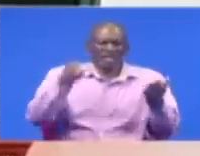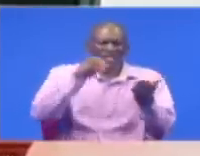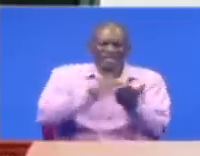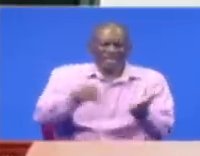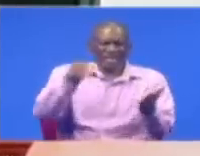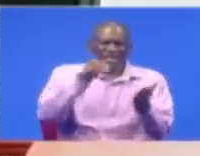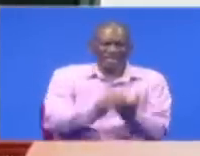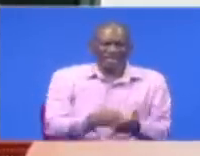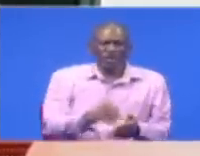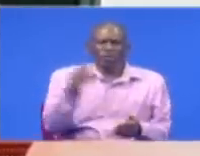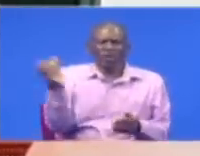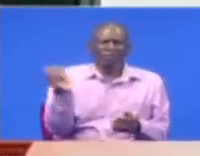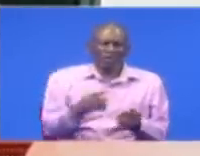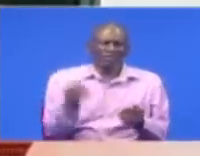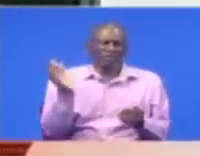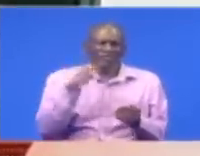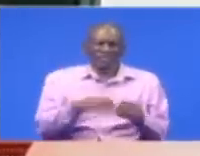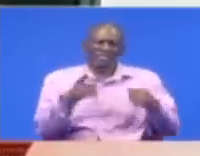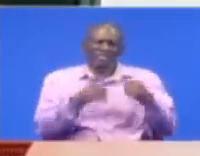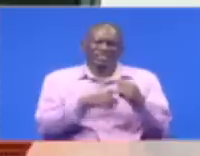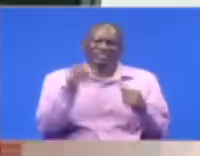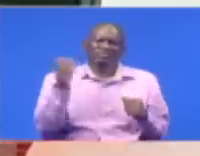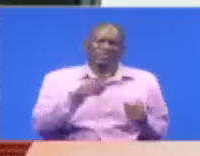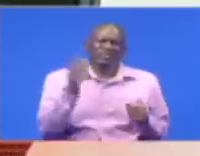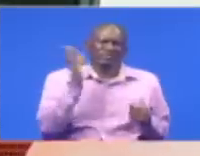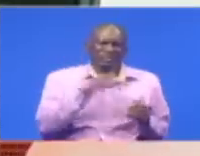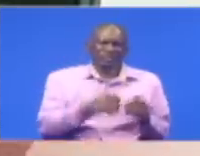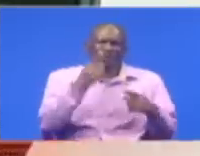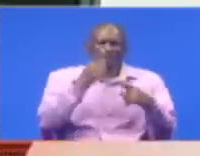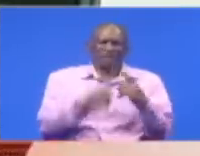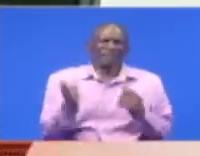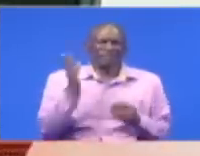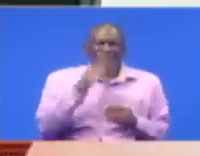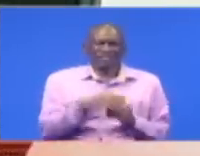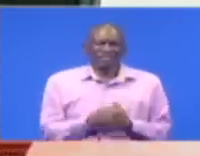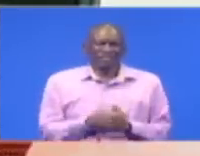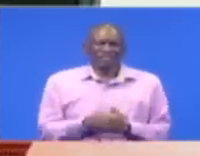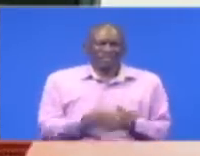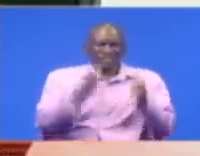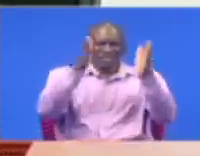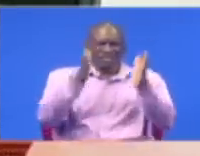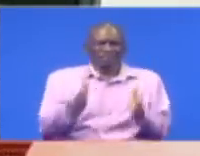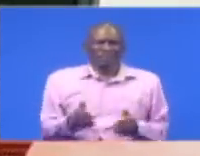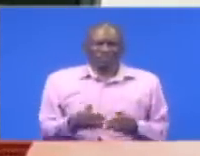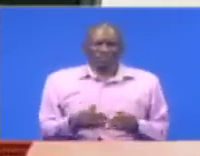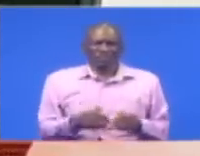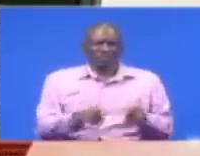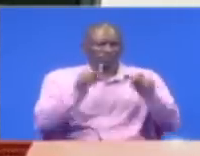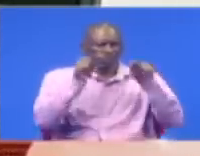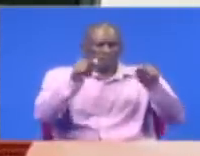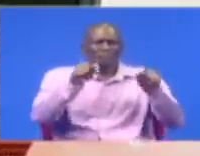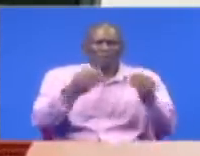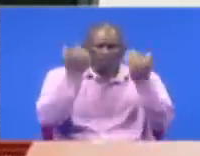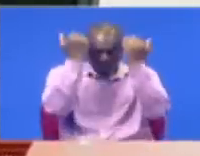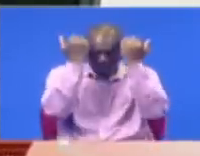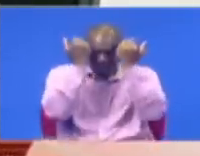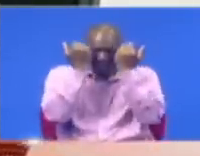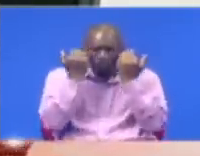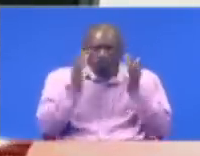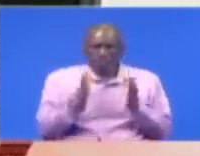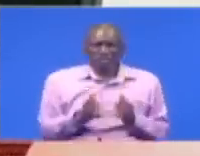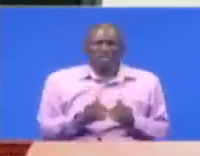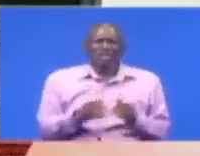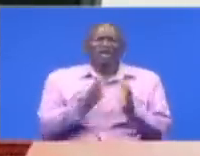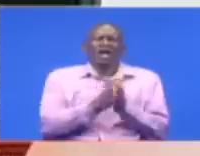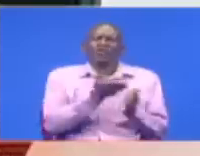a month goes, 6 months goes, a year goes, the person who gets the blame is the judiciary. And those